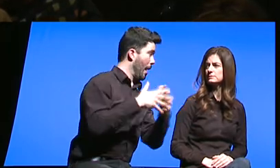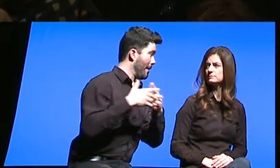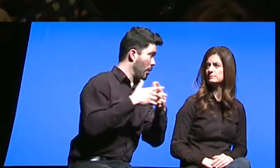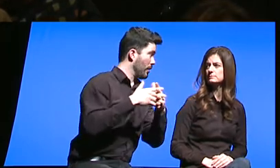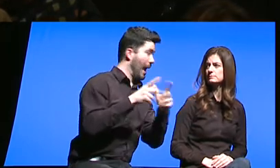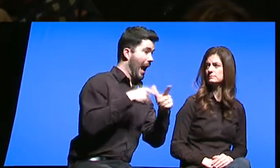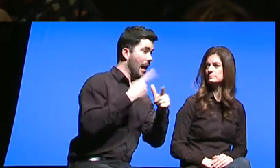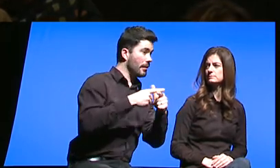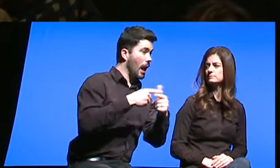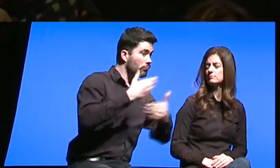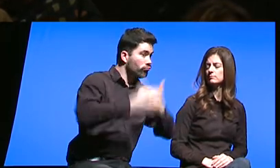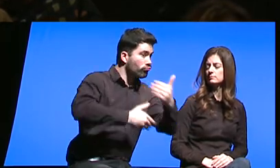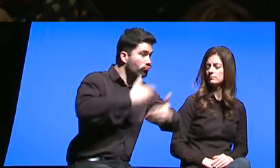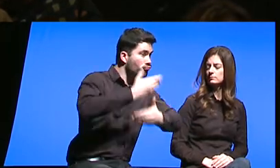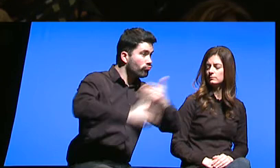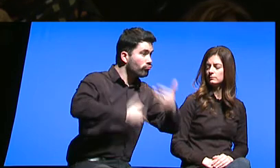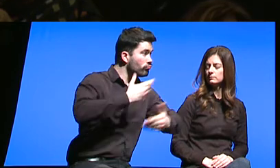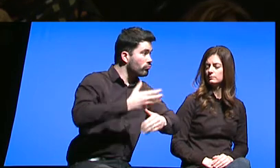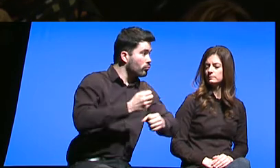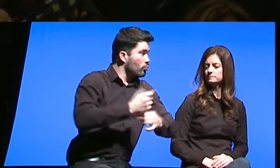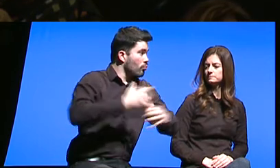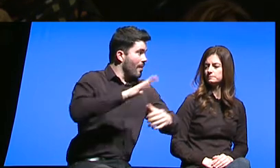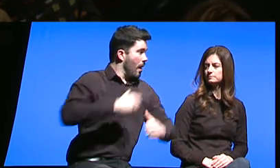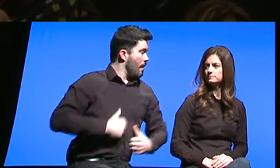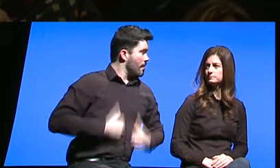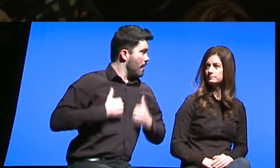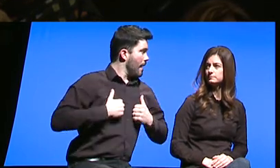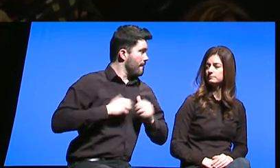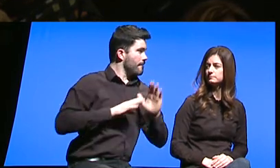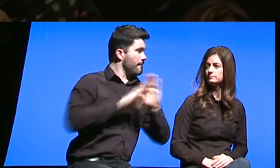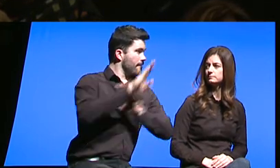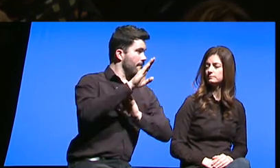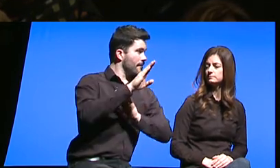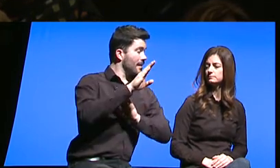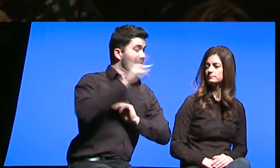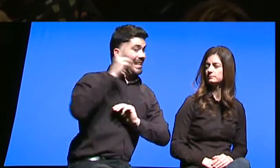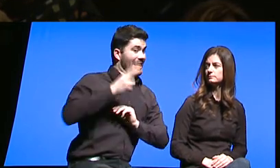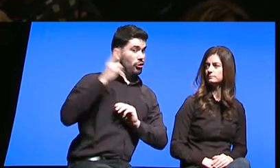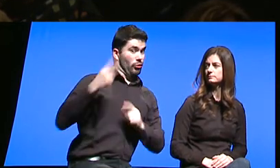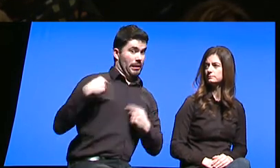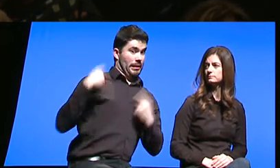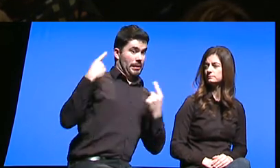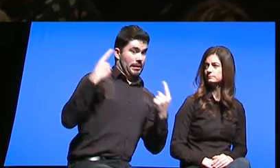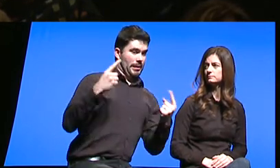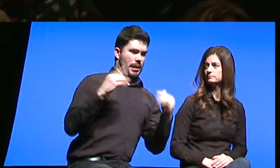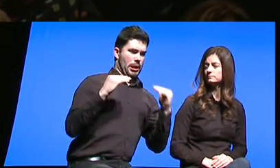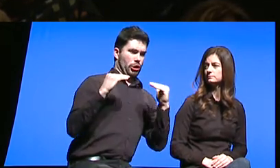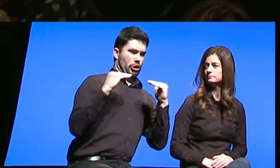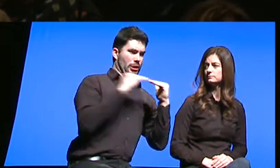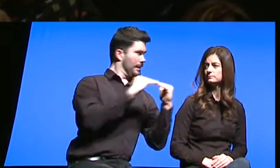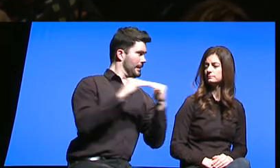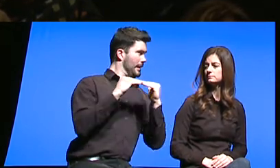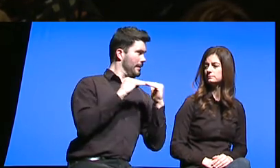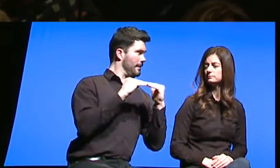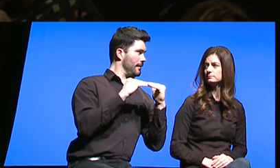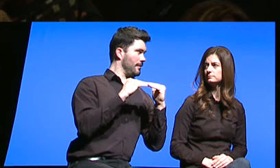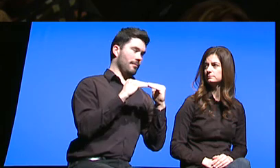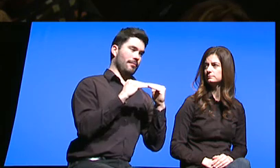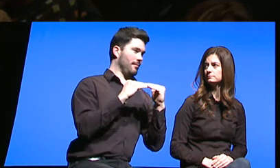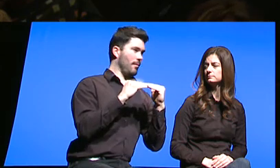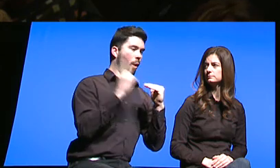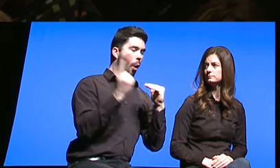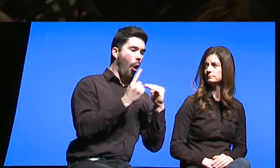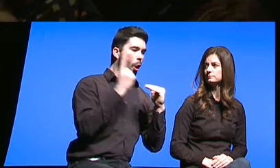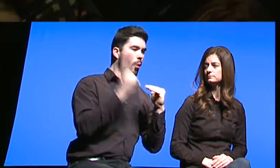Because throughout history and philosophy, the concept of justice is always and exclusively one of